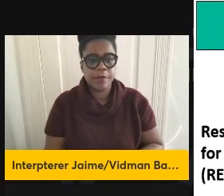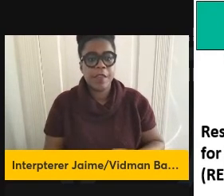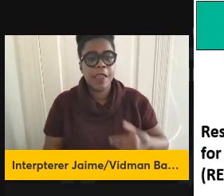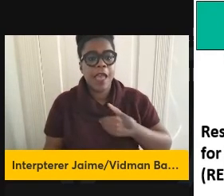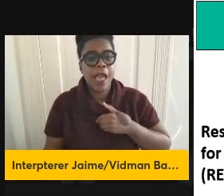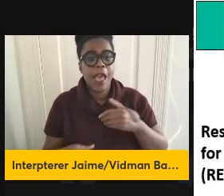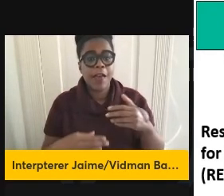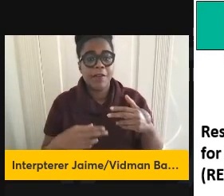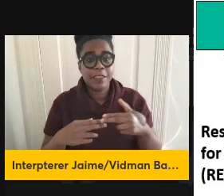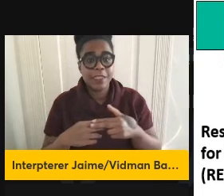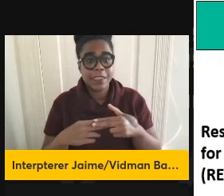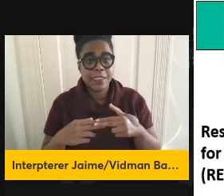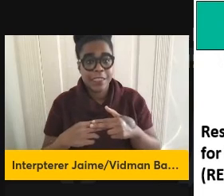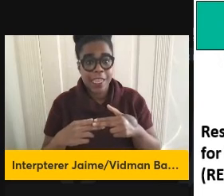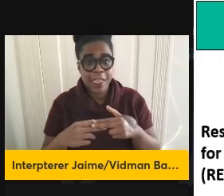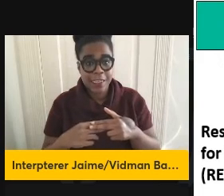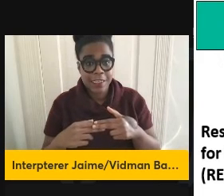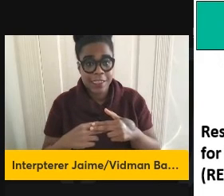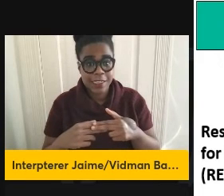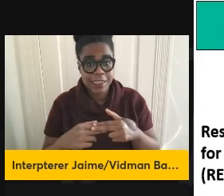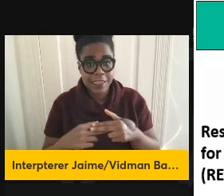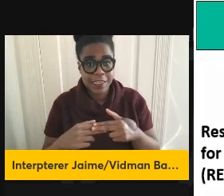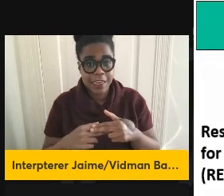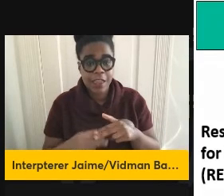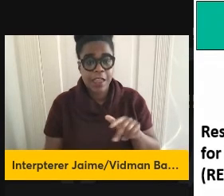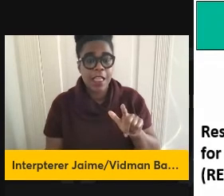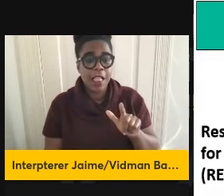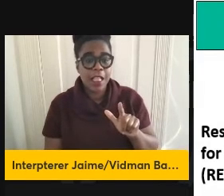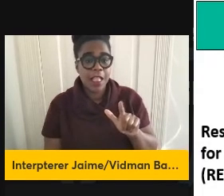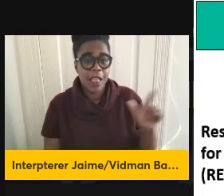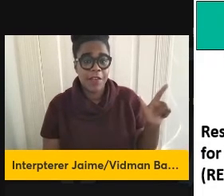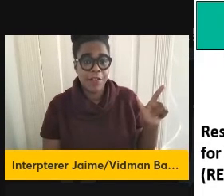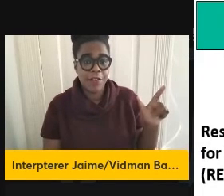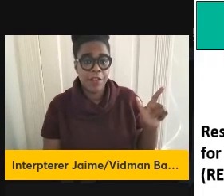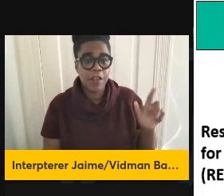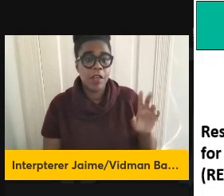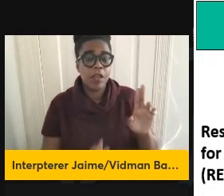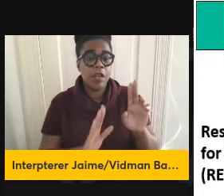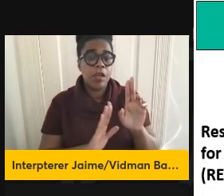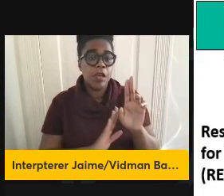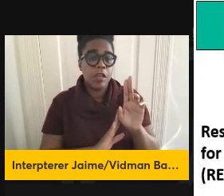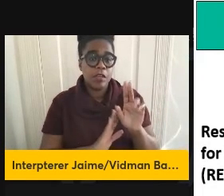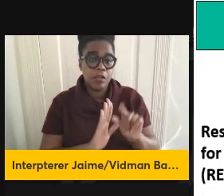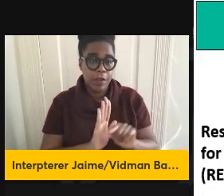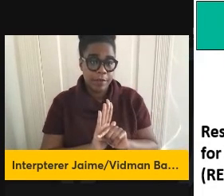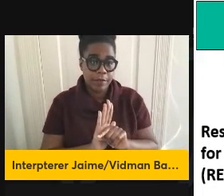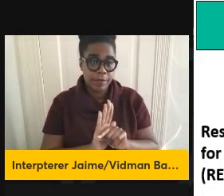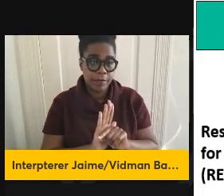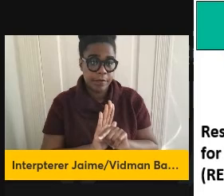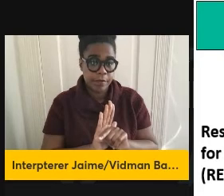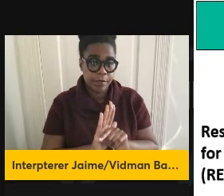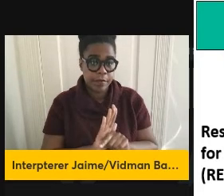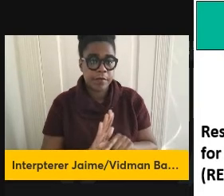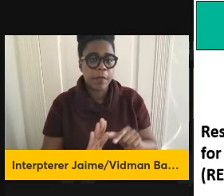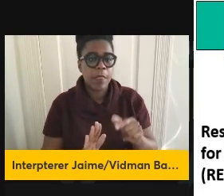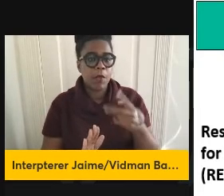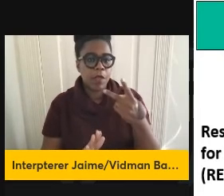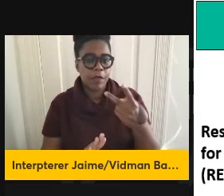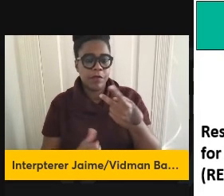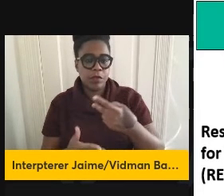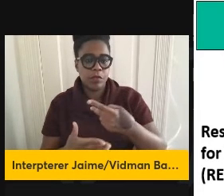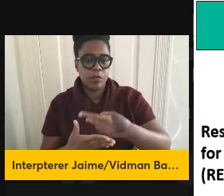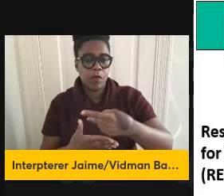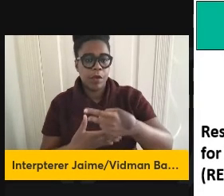slide on, if I begin again on the left-hand side, I have a slide on undergraduate students. There are two programs